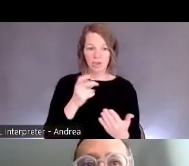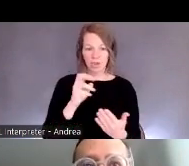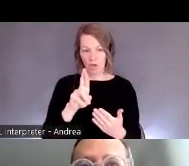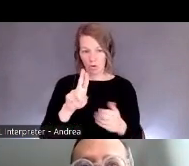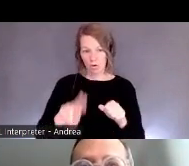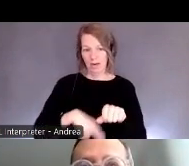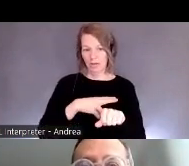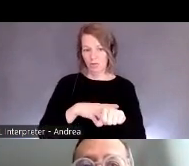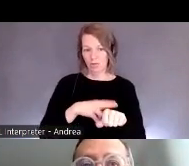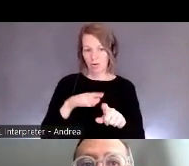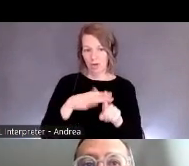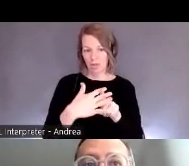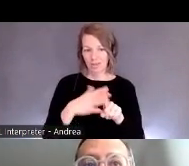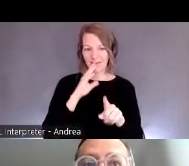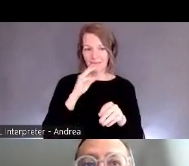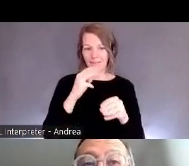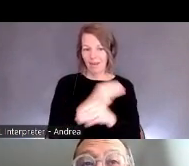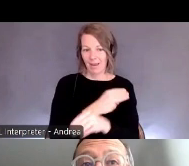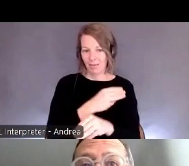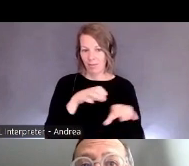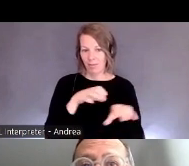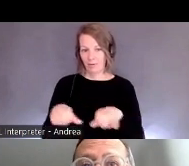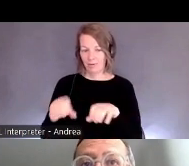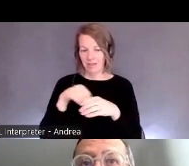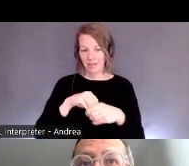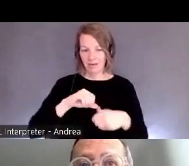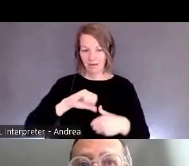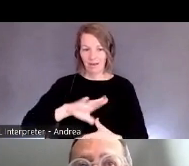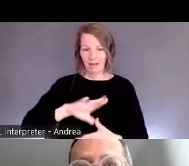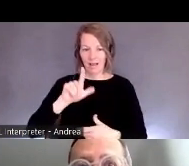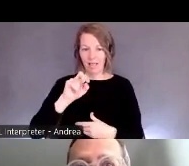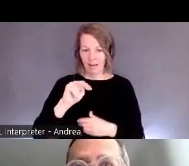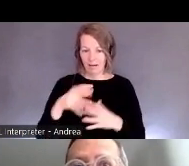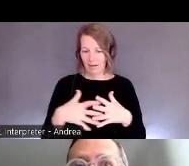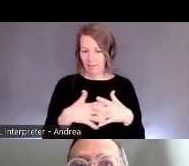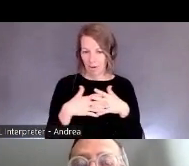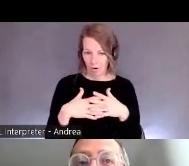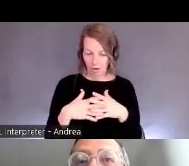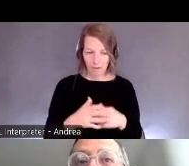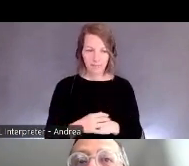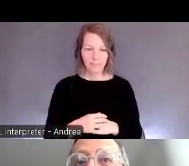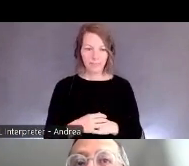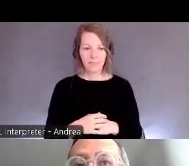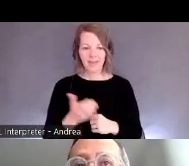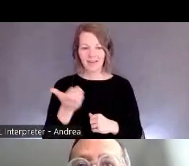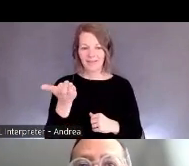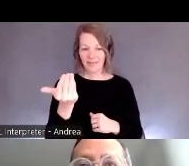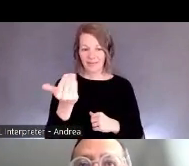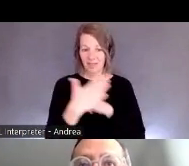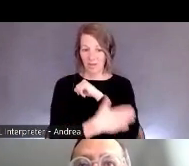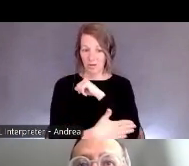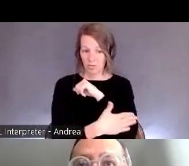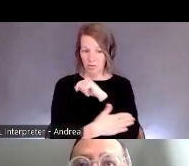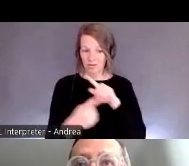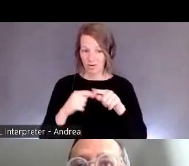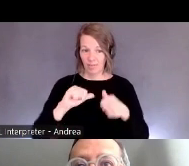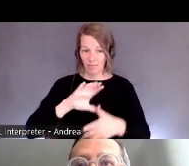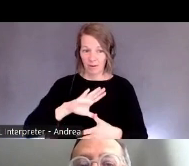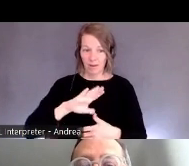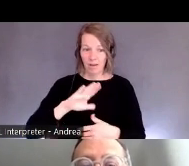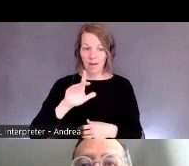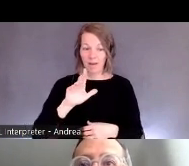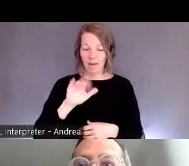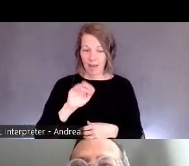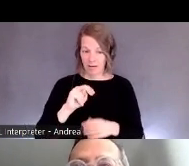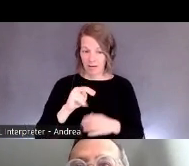Latin America, that uses data from 15 countries in Latin America, that attends to national education system